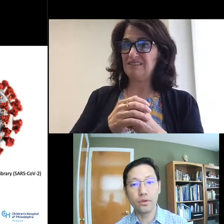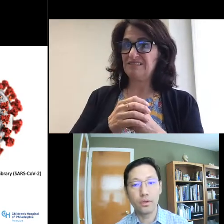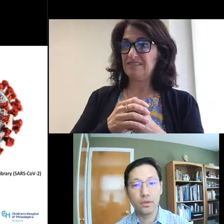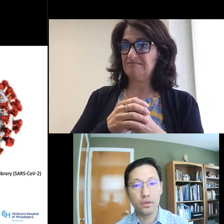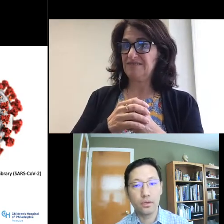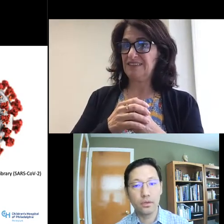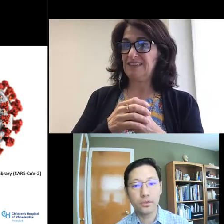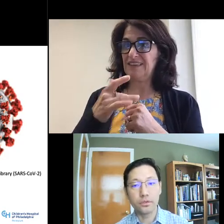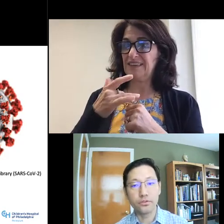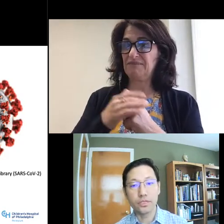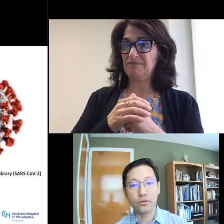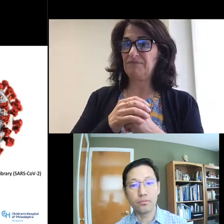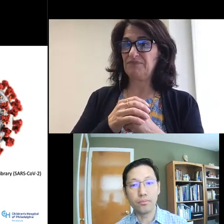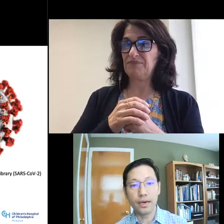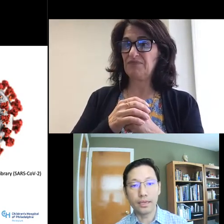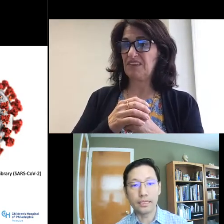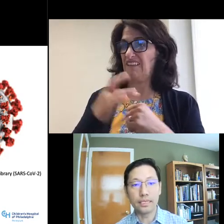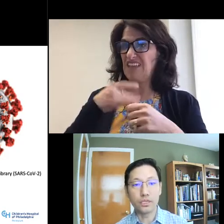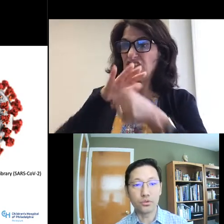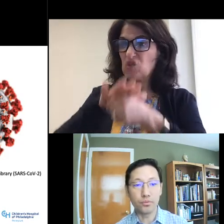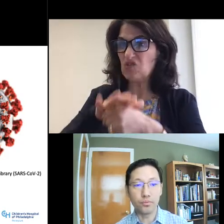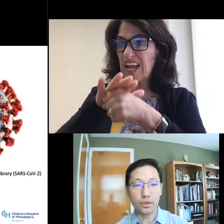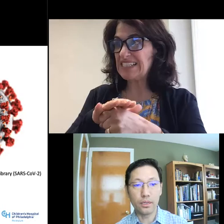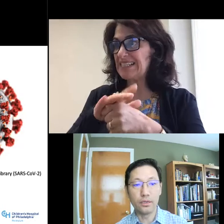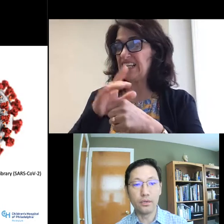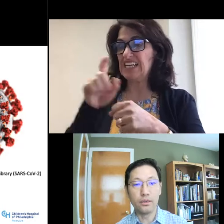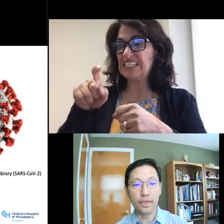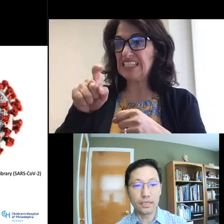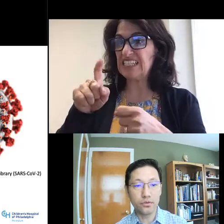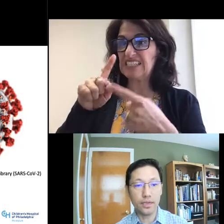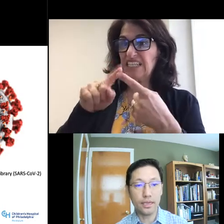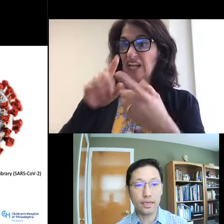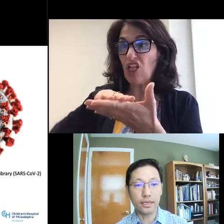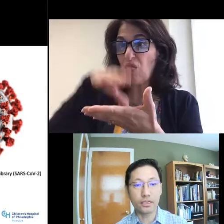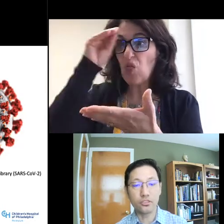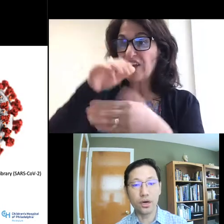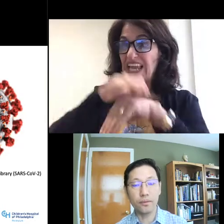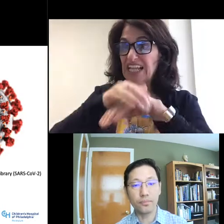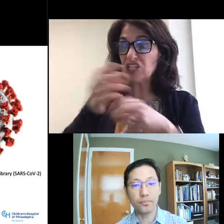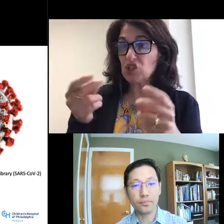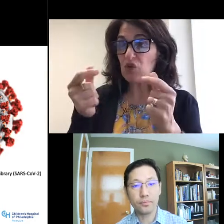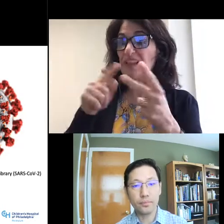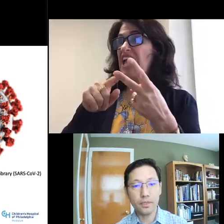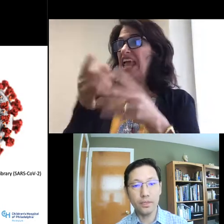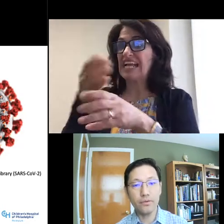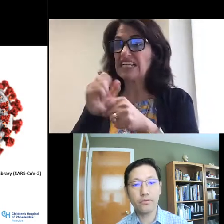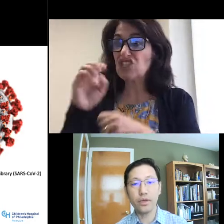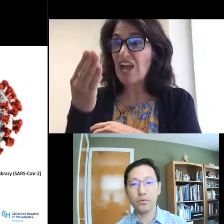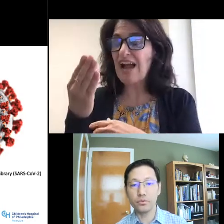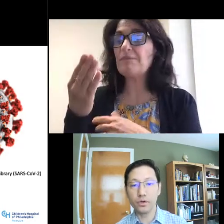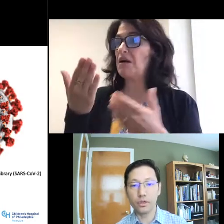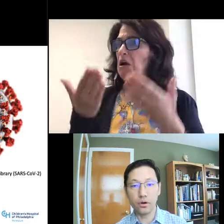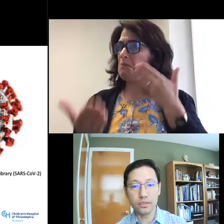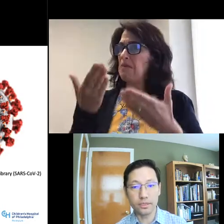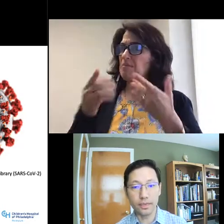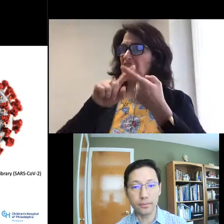were stressed out by needing to learn English quickly and get a job. Maybe a friend